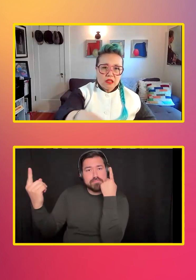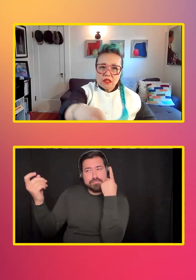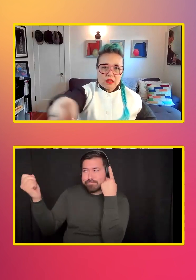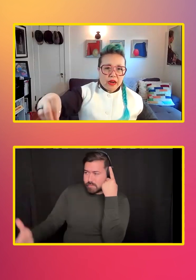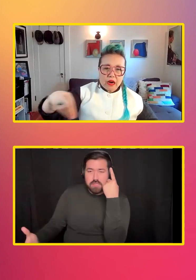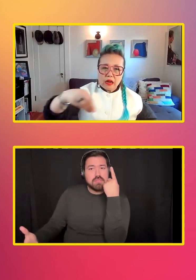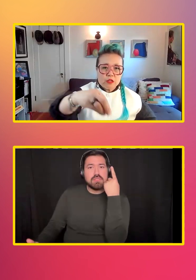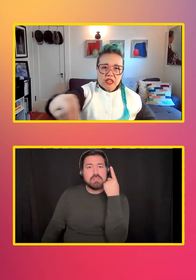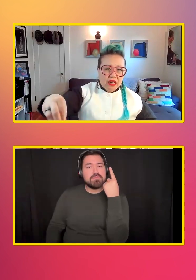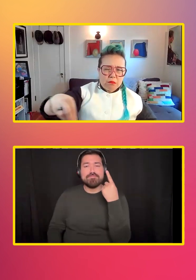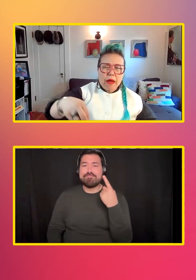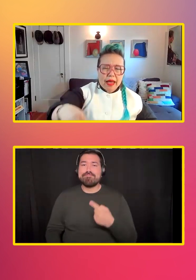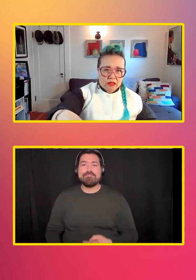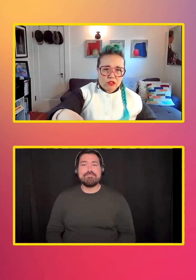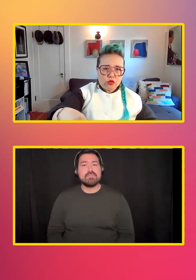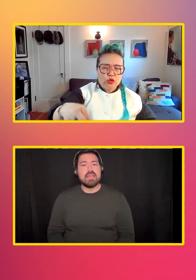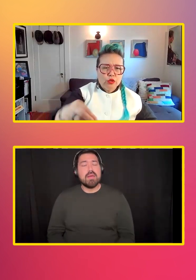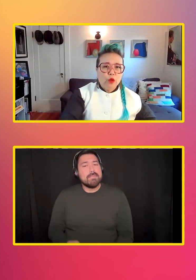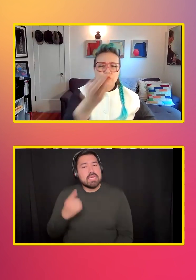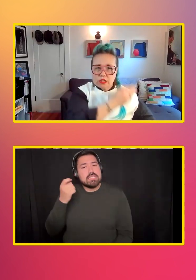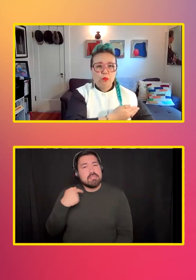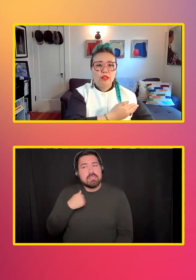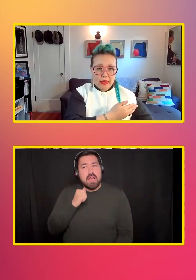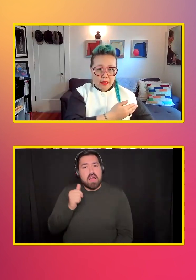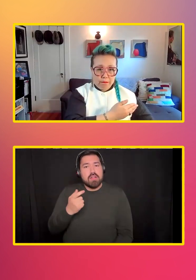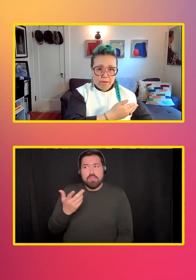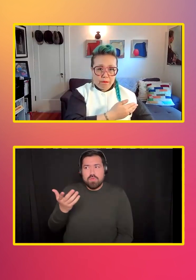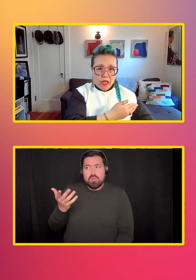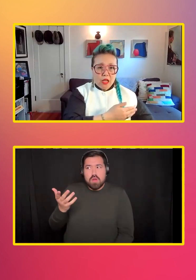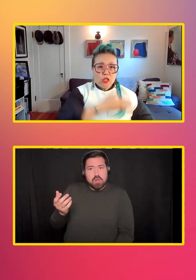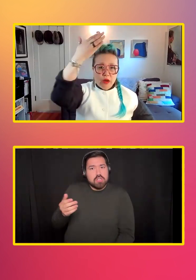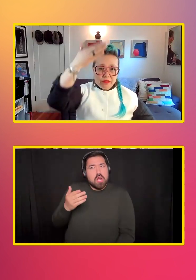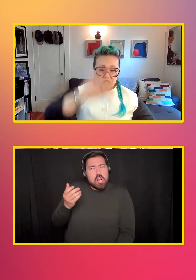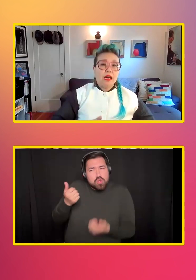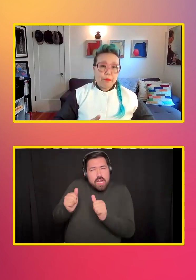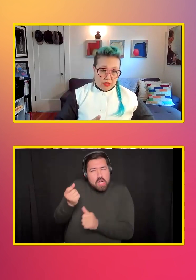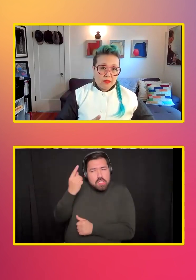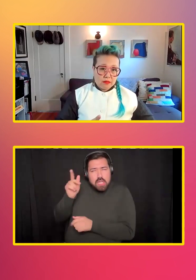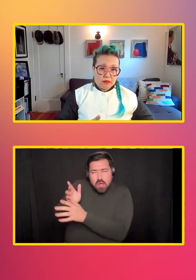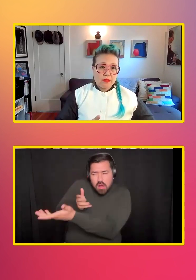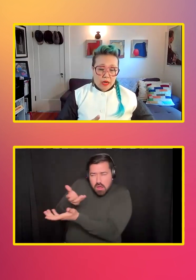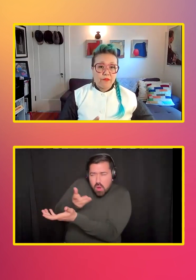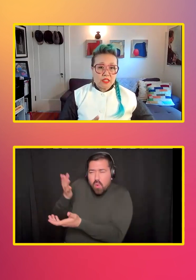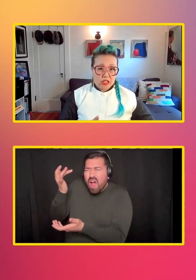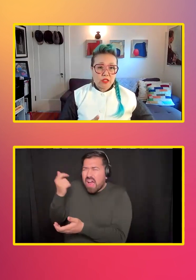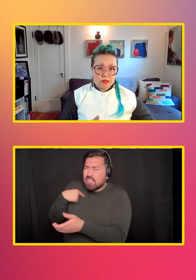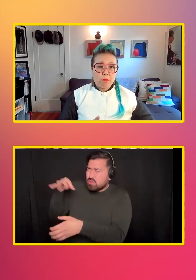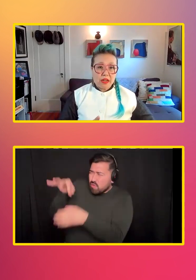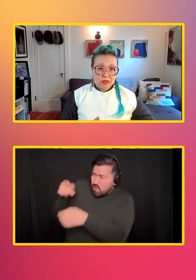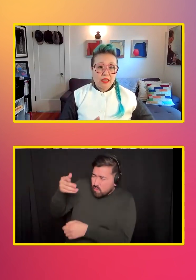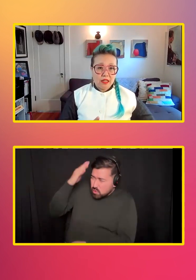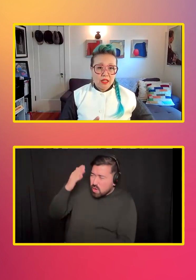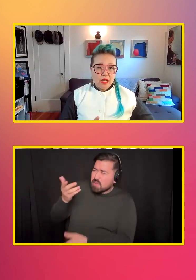needs that has been getting met to vote for someone like him. You have stopped that